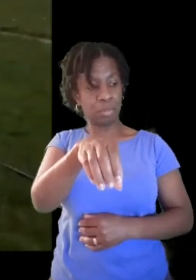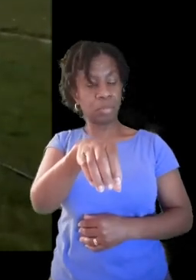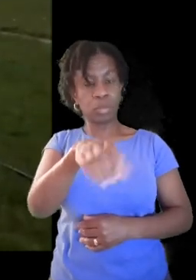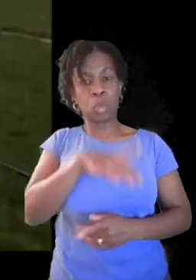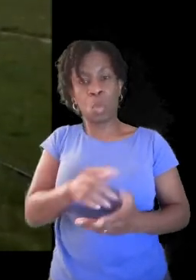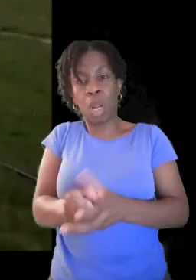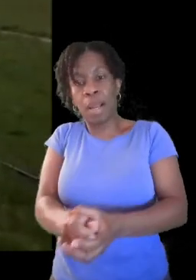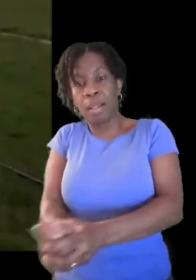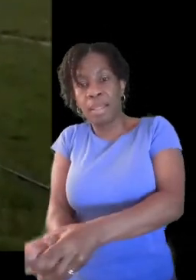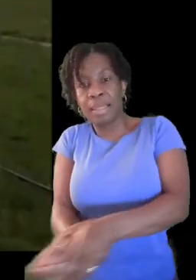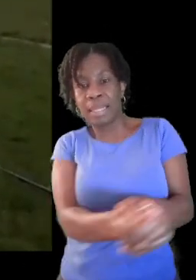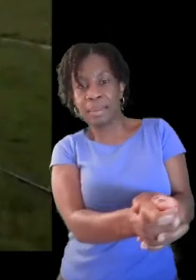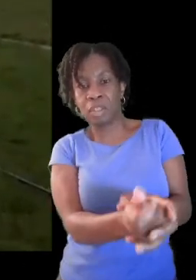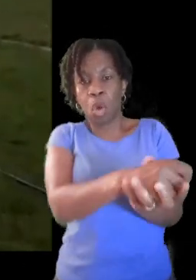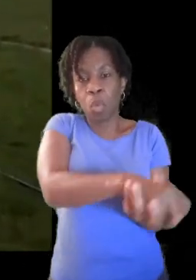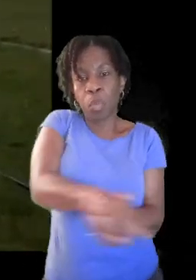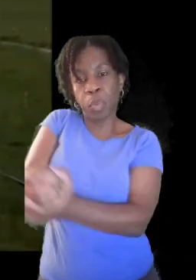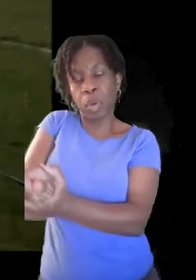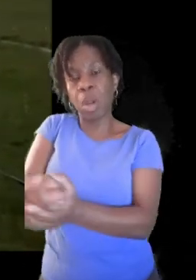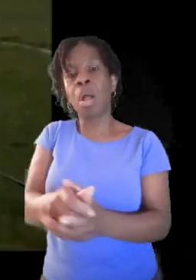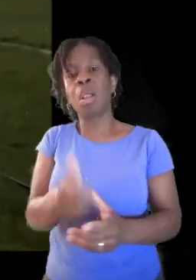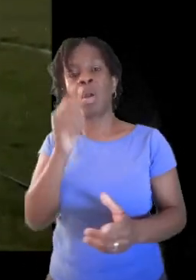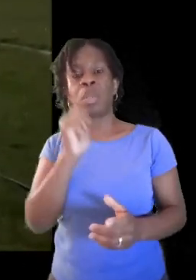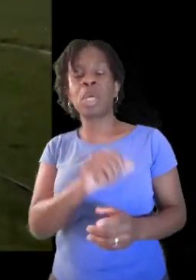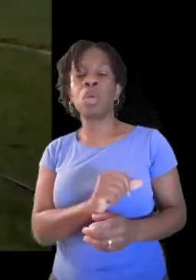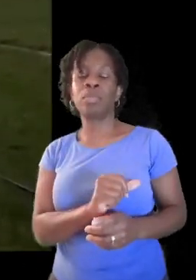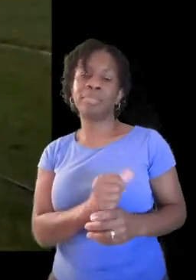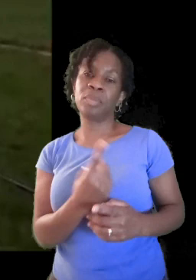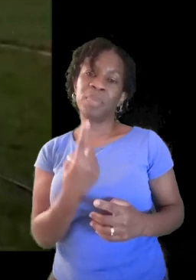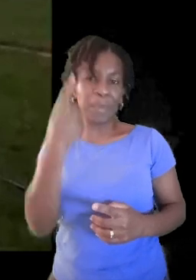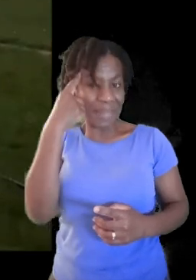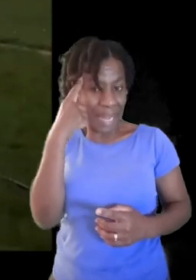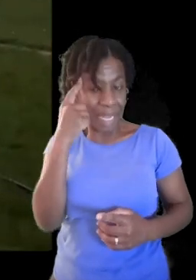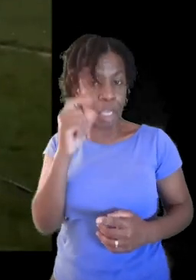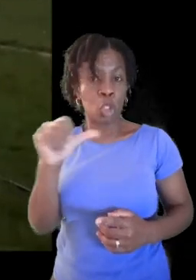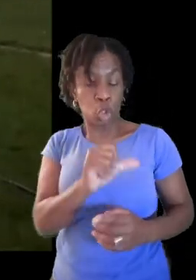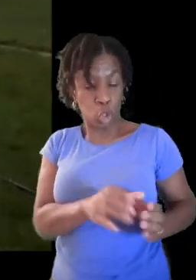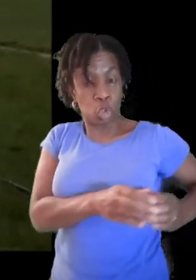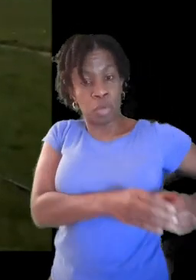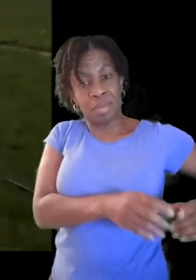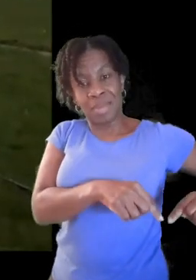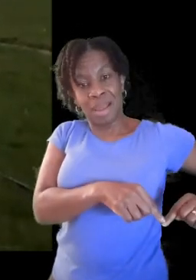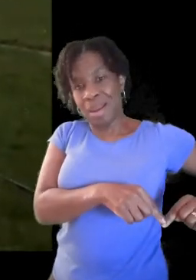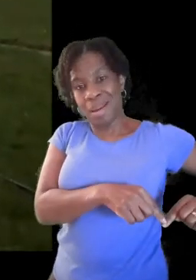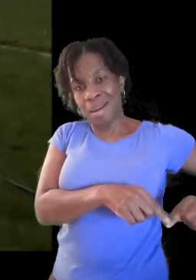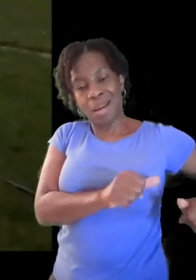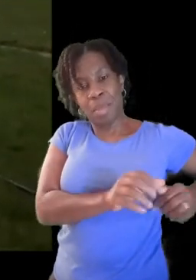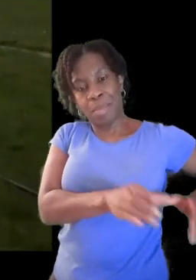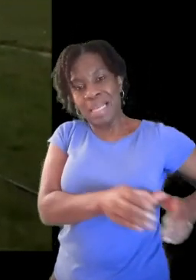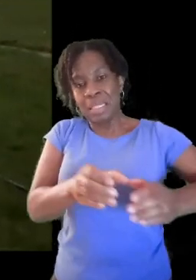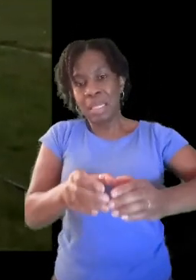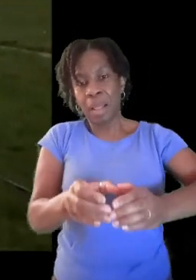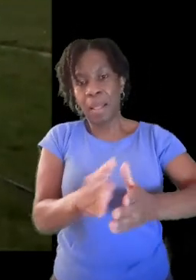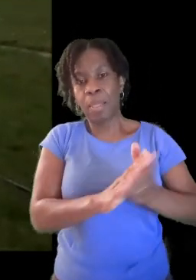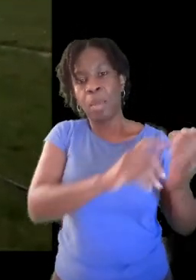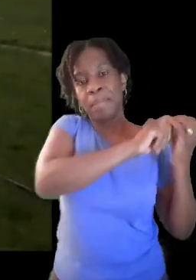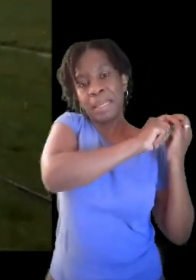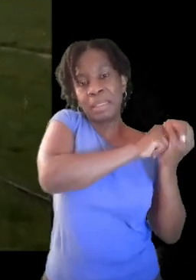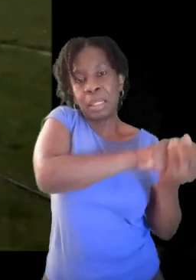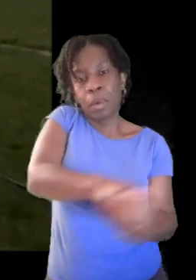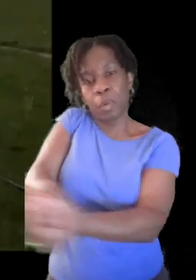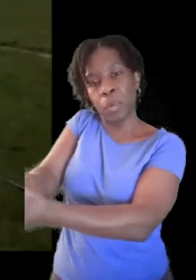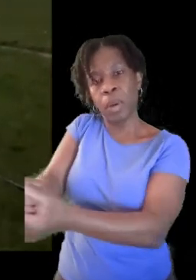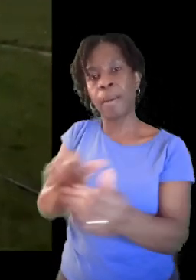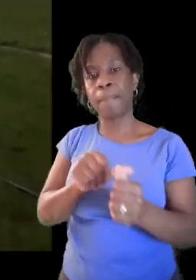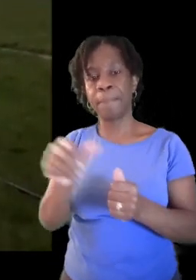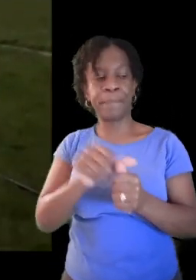of you. Yes, the zone is here, but this is going to send it straight back up the middle of the